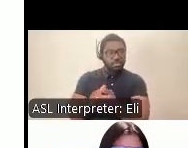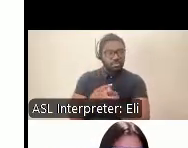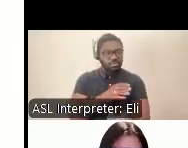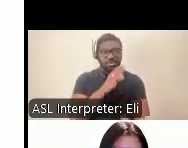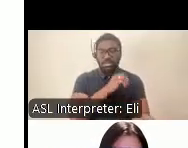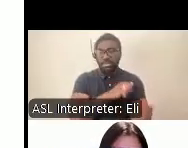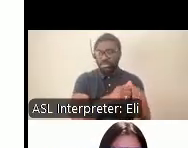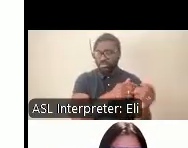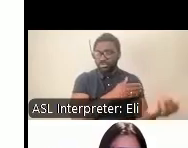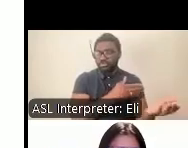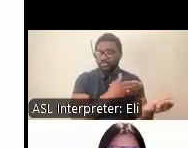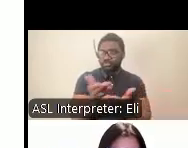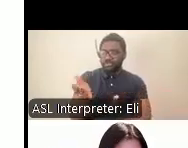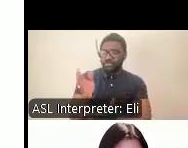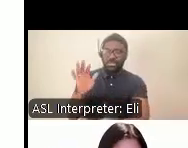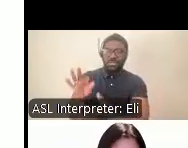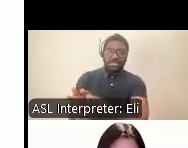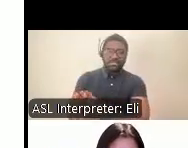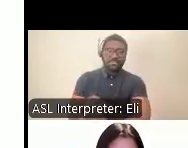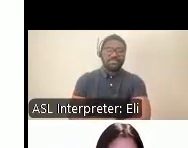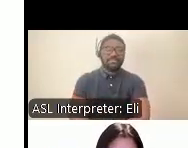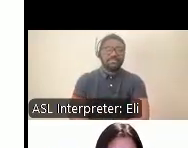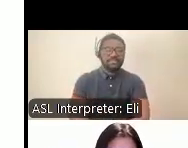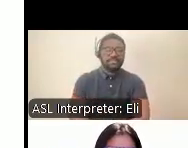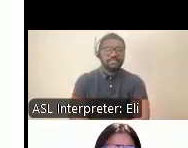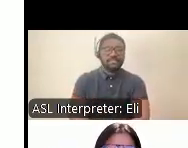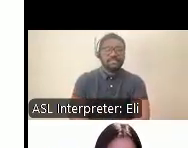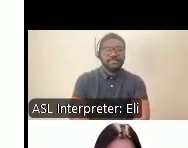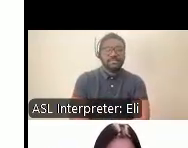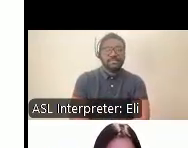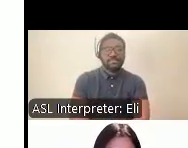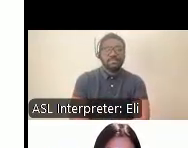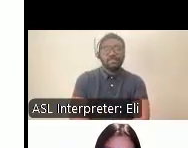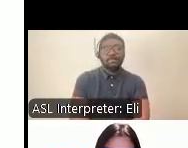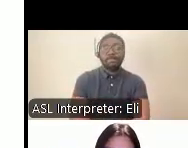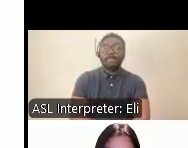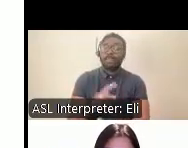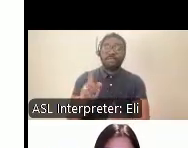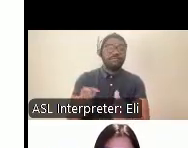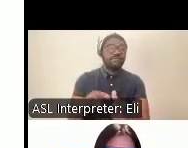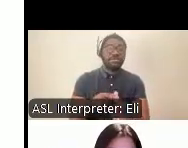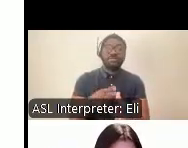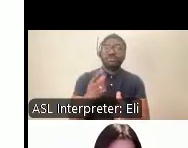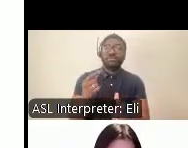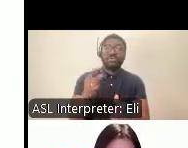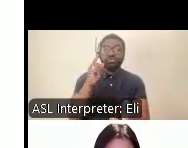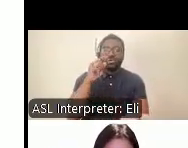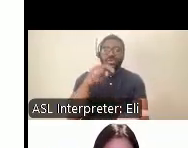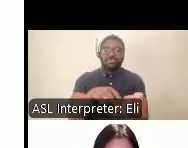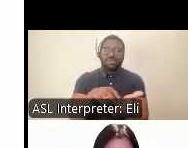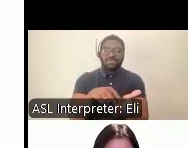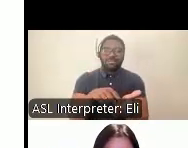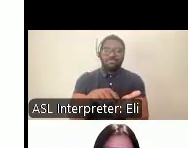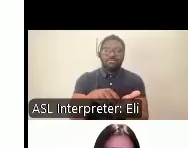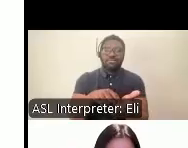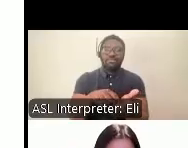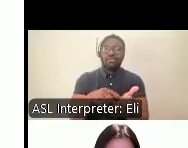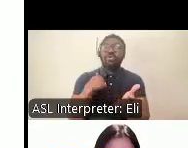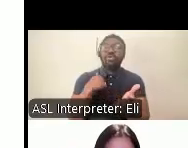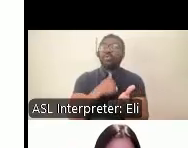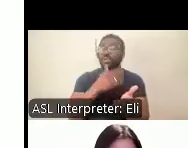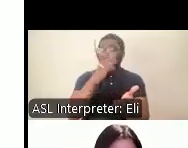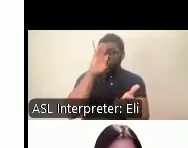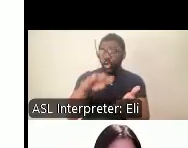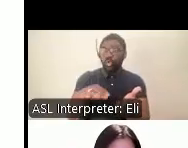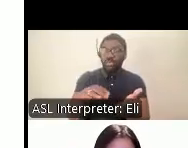The first step is to recognize. And now we know that mental health conditions are common among job seekers and can impact